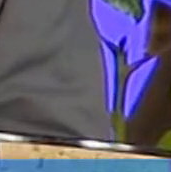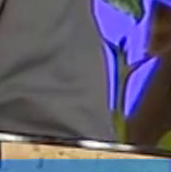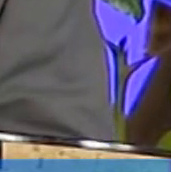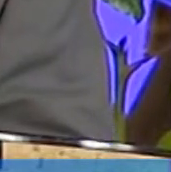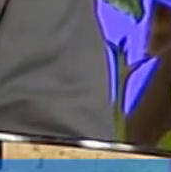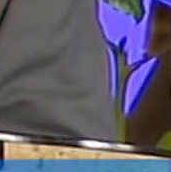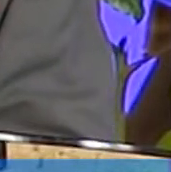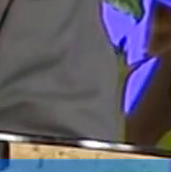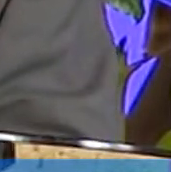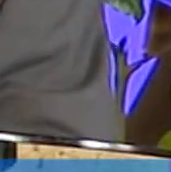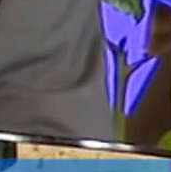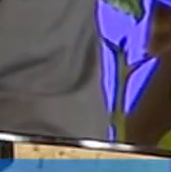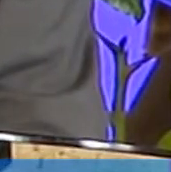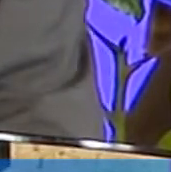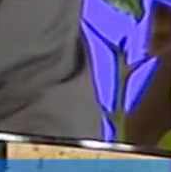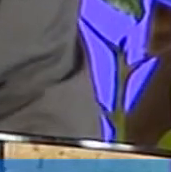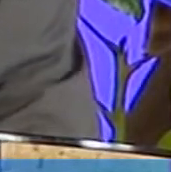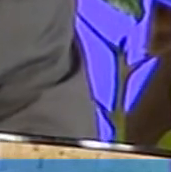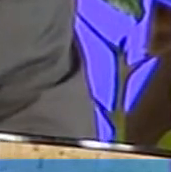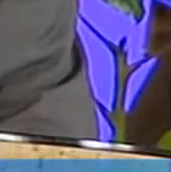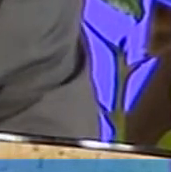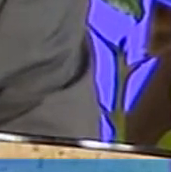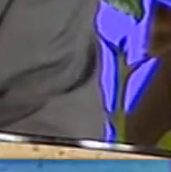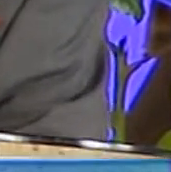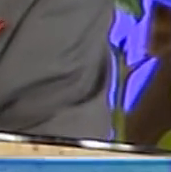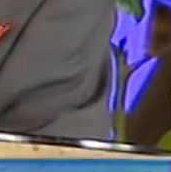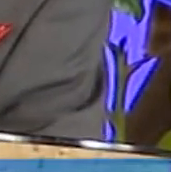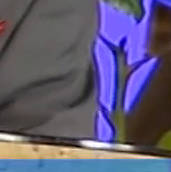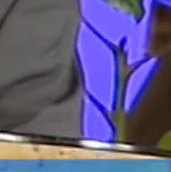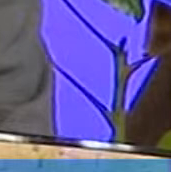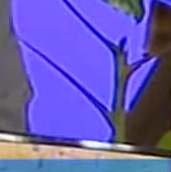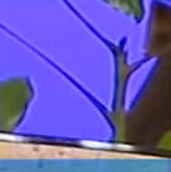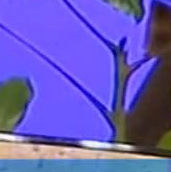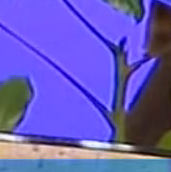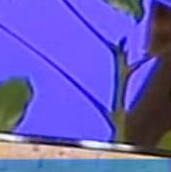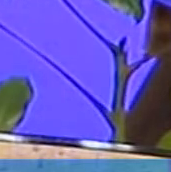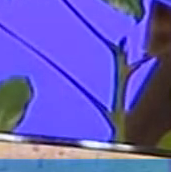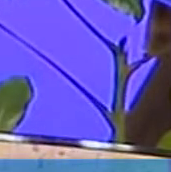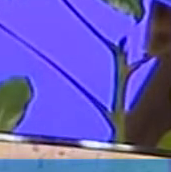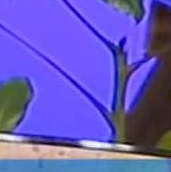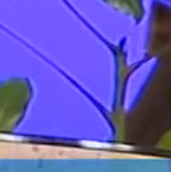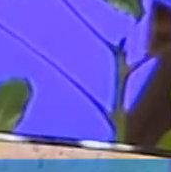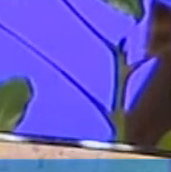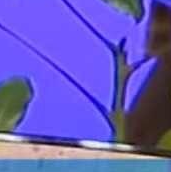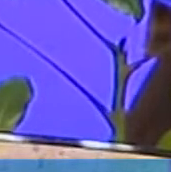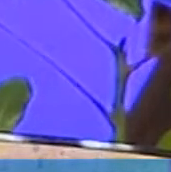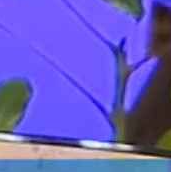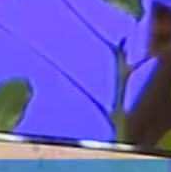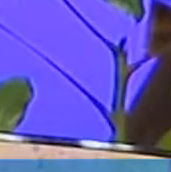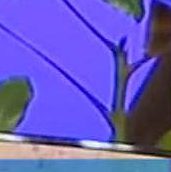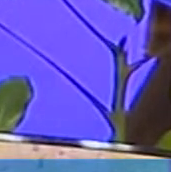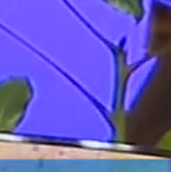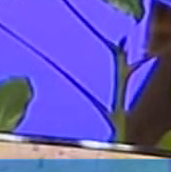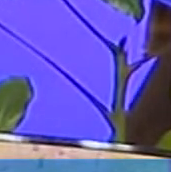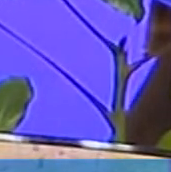this. But God, who is rich in